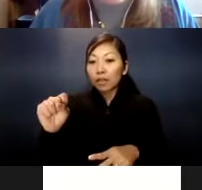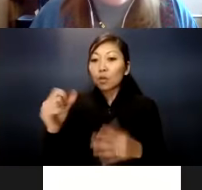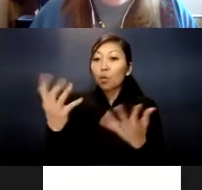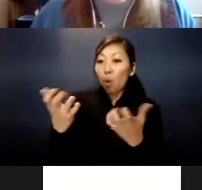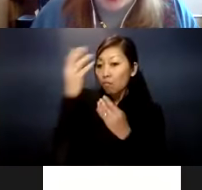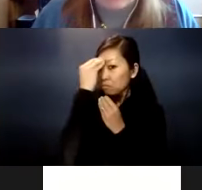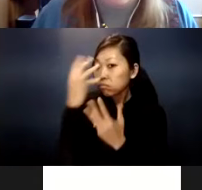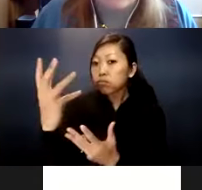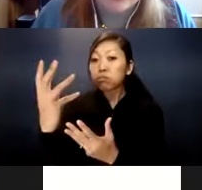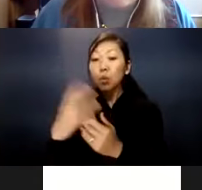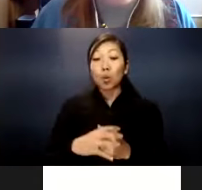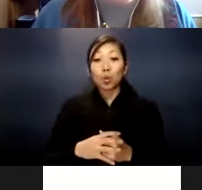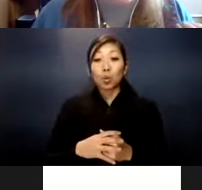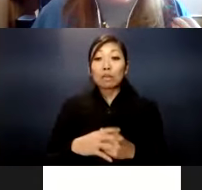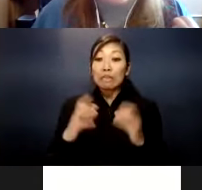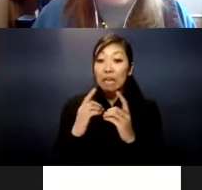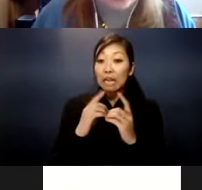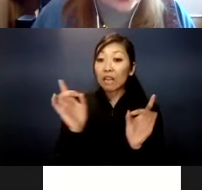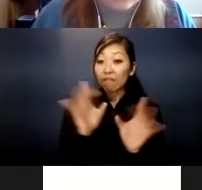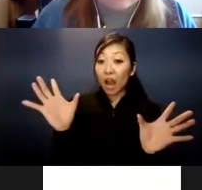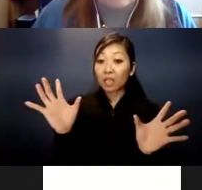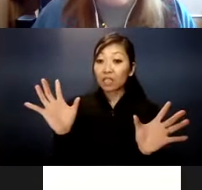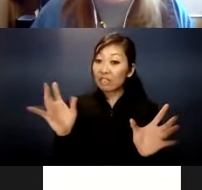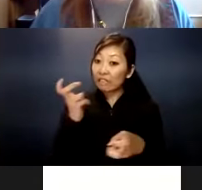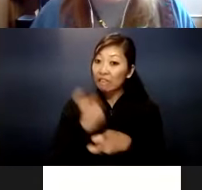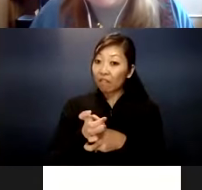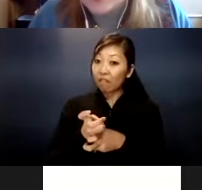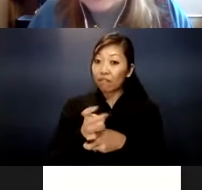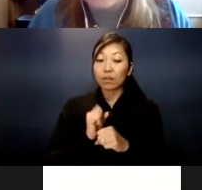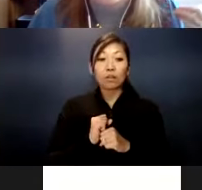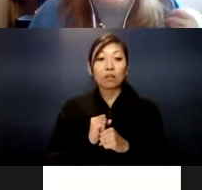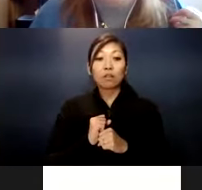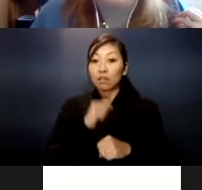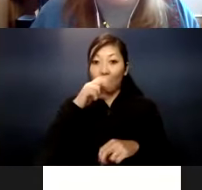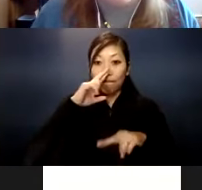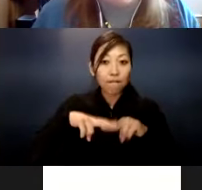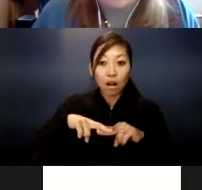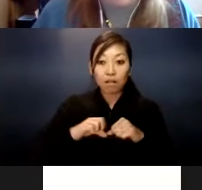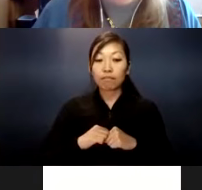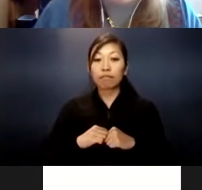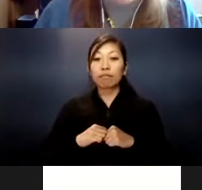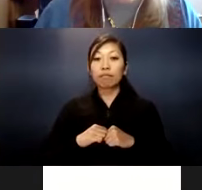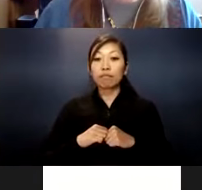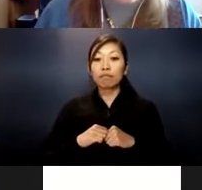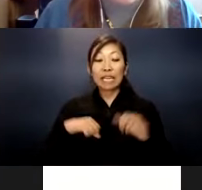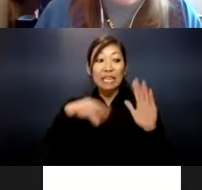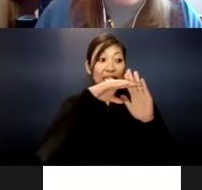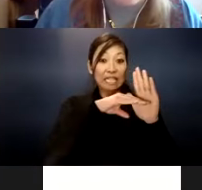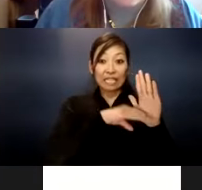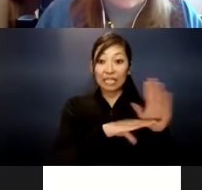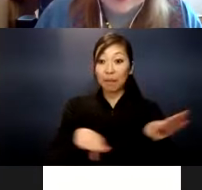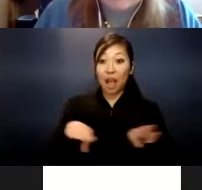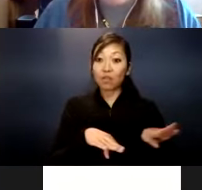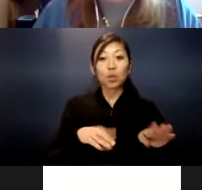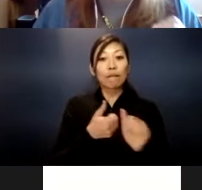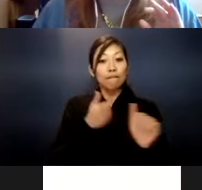like, this is hard stuff. It's hard to go through. It's not fun. We should be avoiding behaviors that make other people